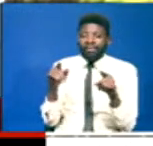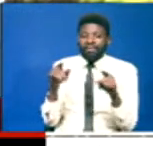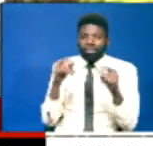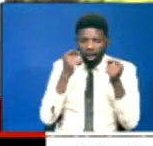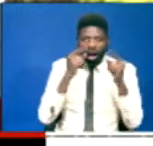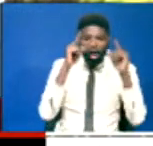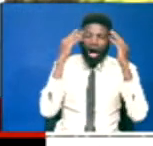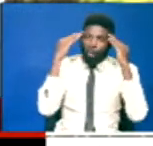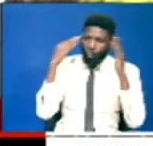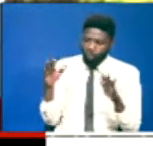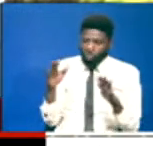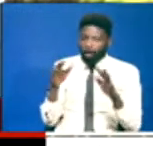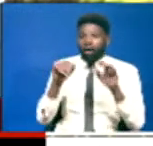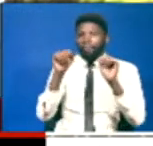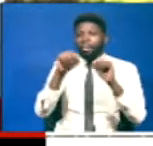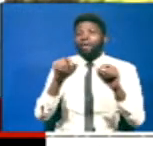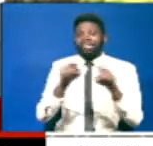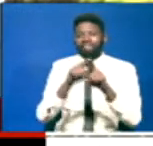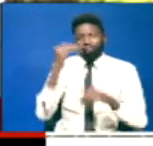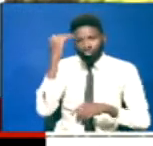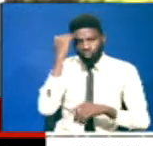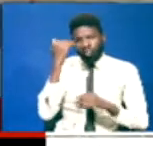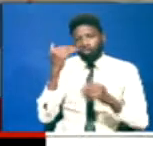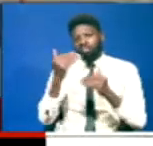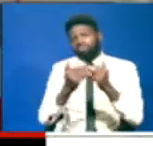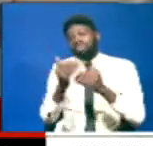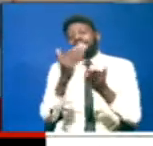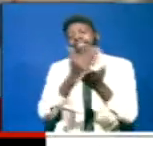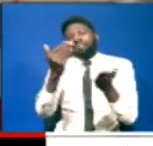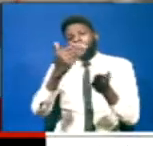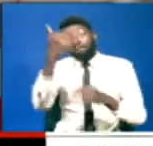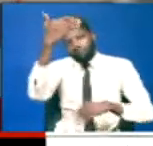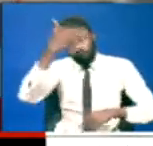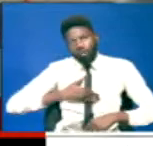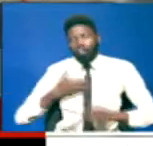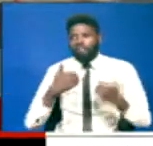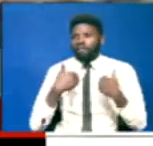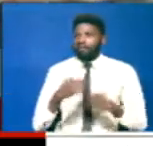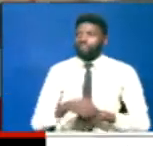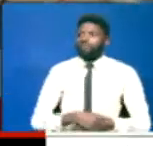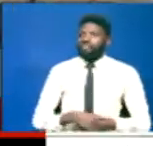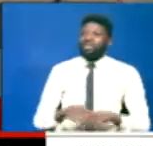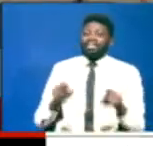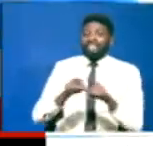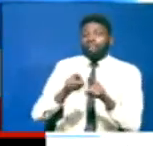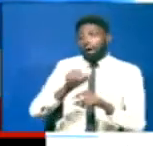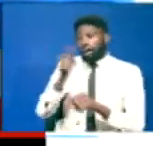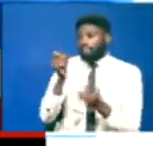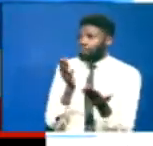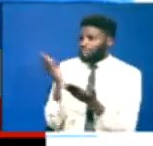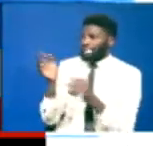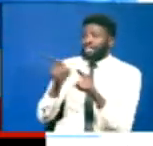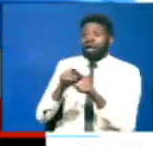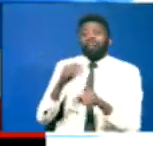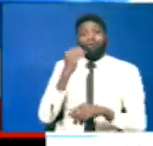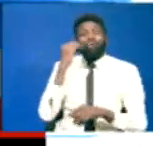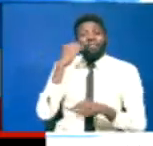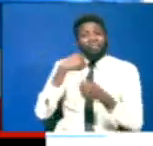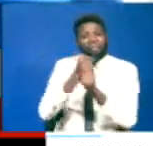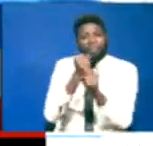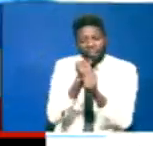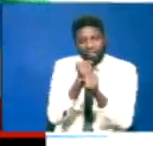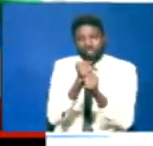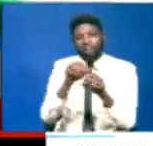it alerts someone to know there's something in front. Yeah. Other innovations include homemade vacuum cleaner and oil spill